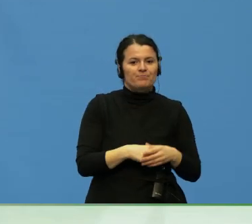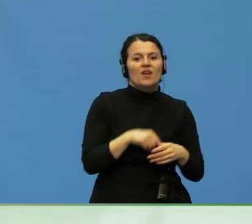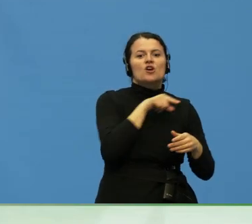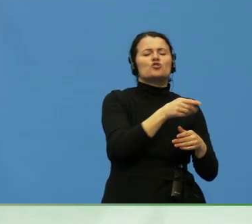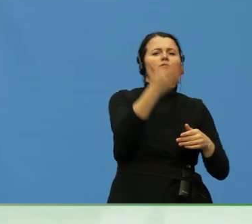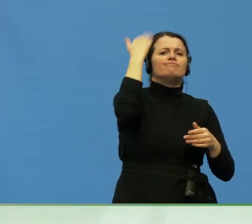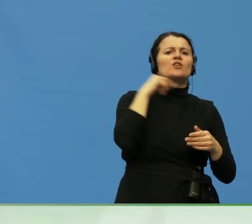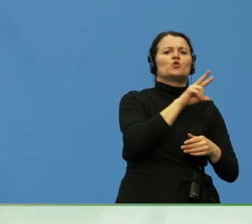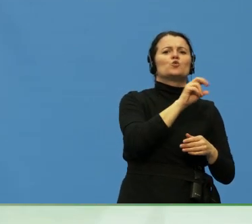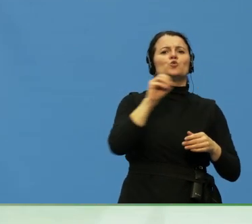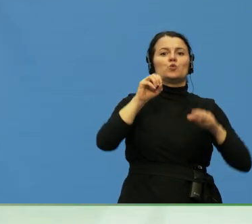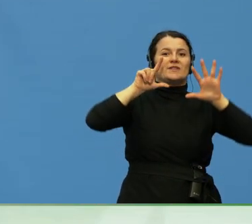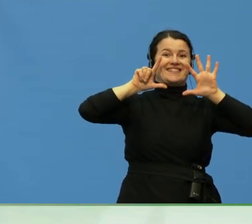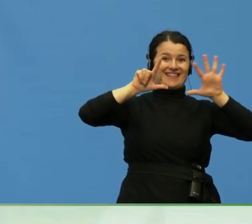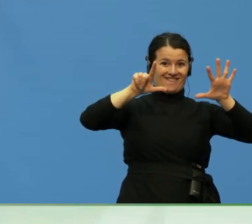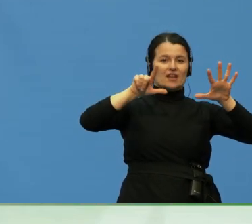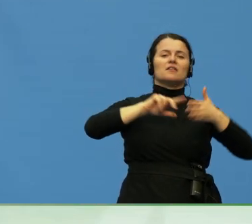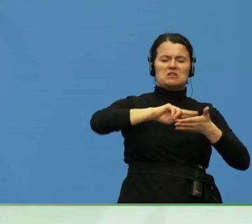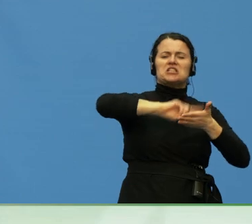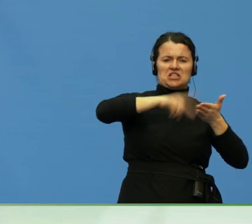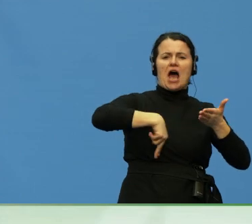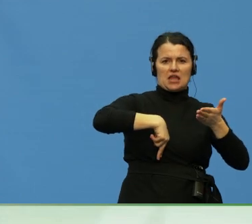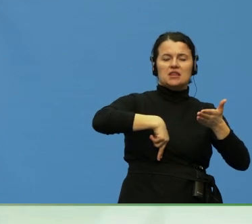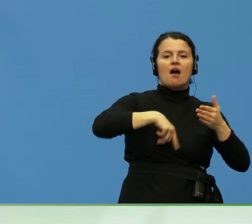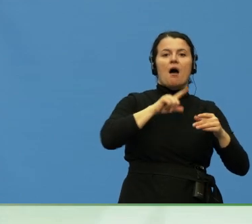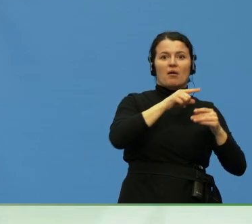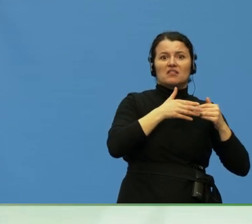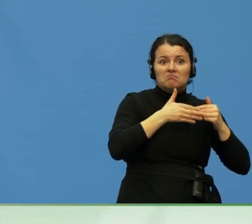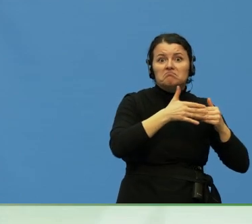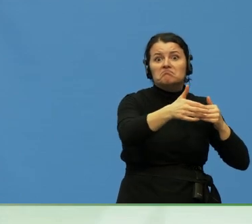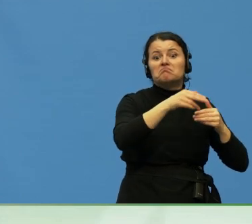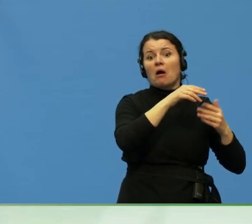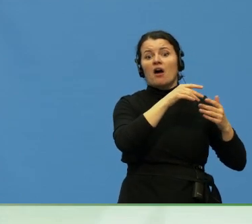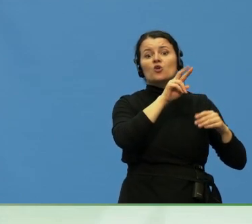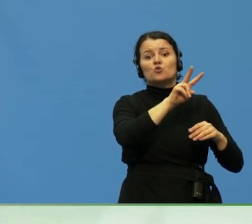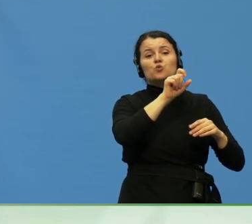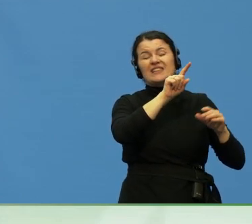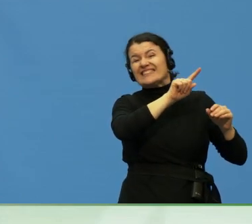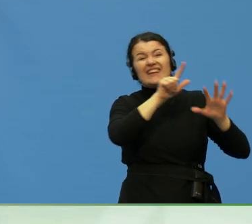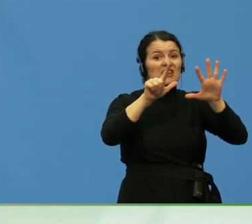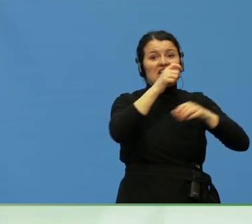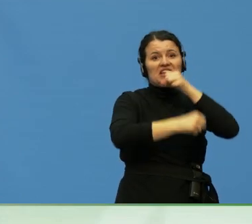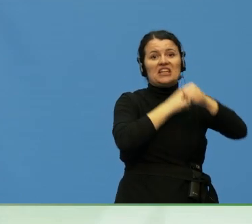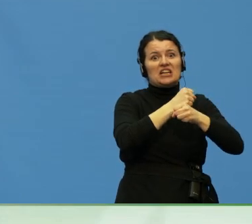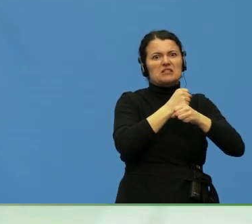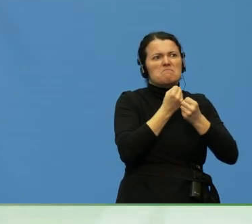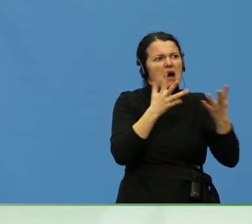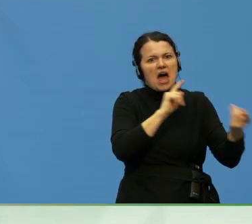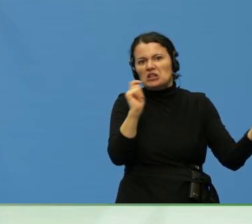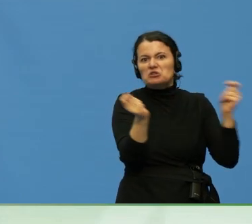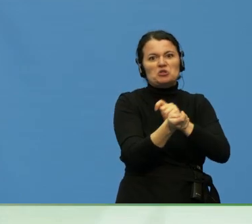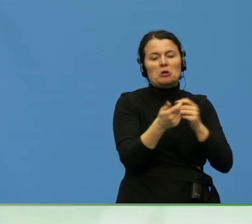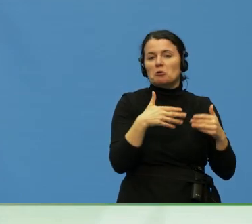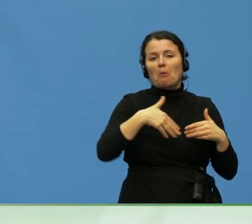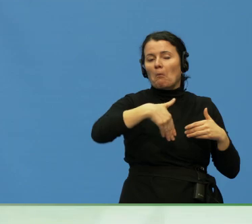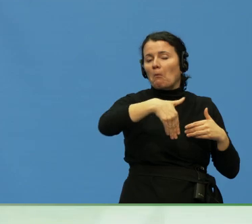long time and not much had been done on the CRPD front. Thank you, Carla. So Susan, what's your take on what is it a right